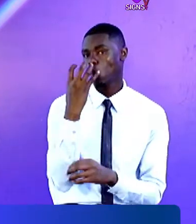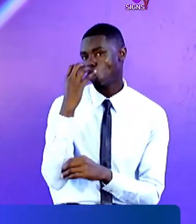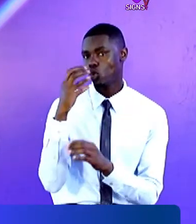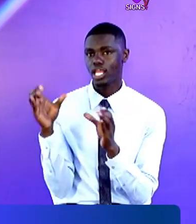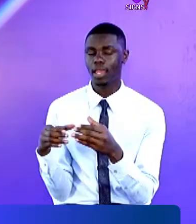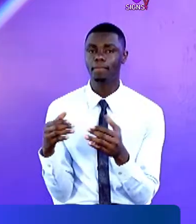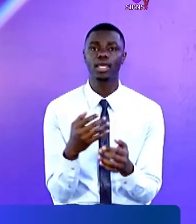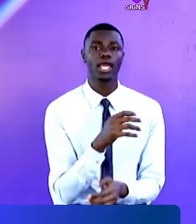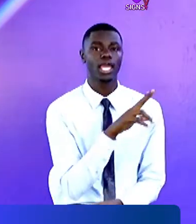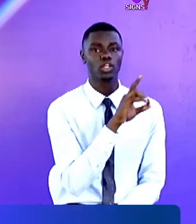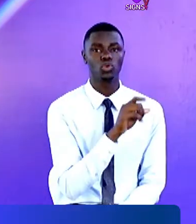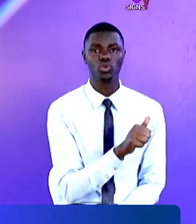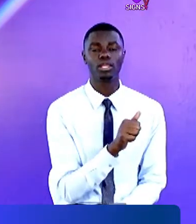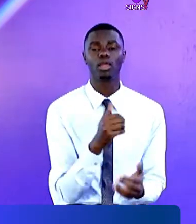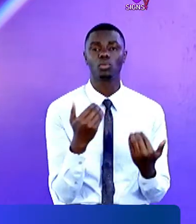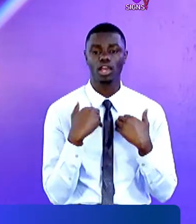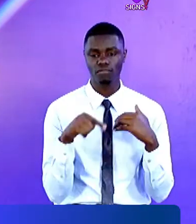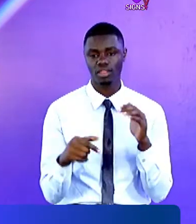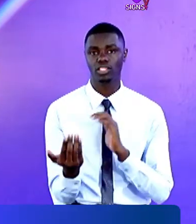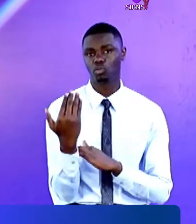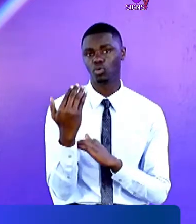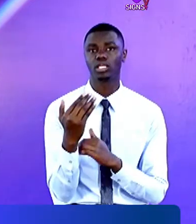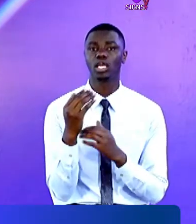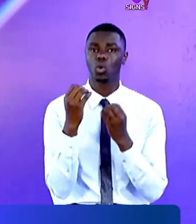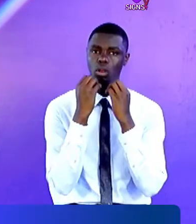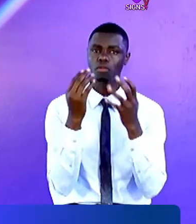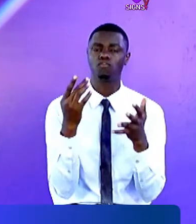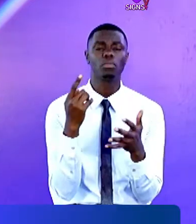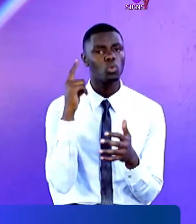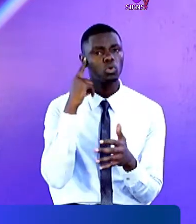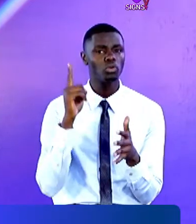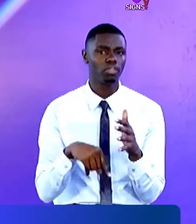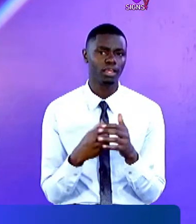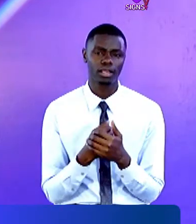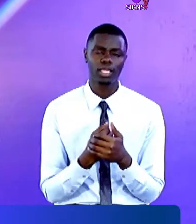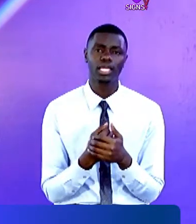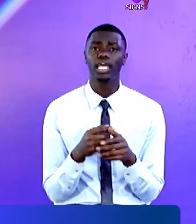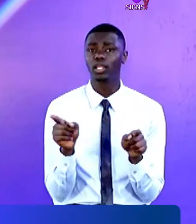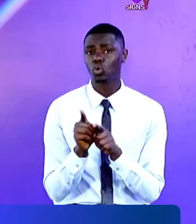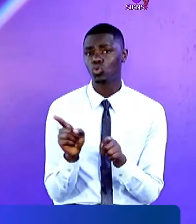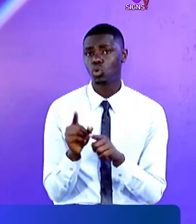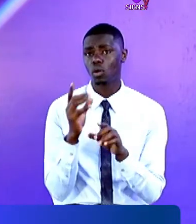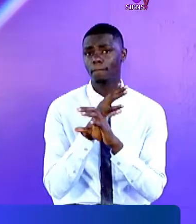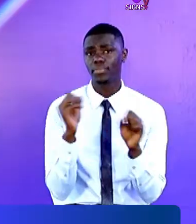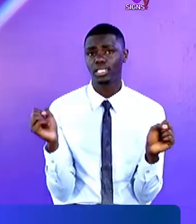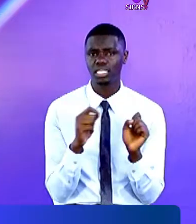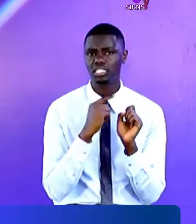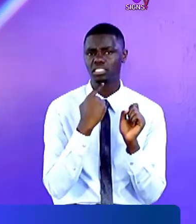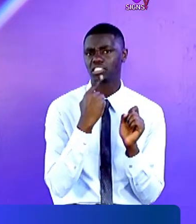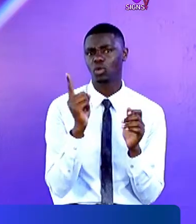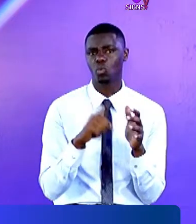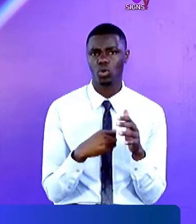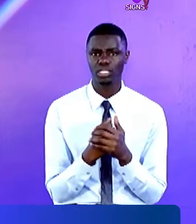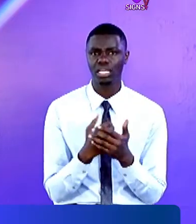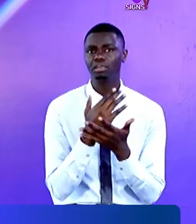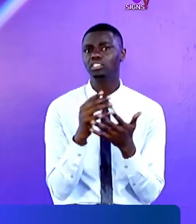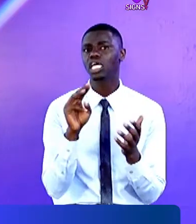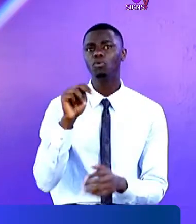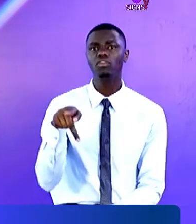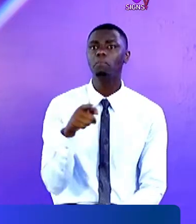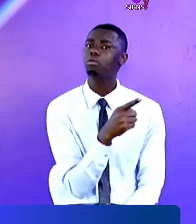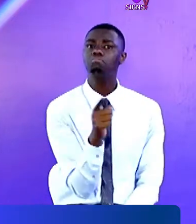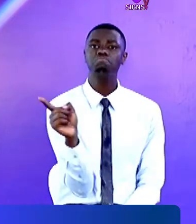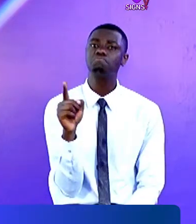UDA are having this morning. You're going to be telling us what you think, Professor. And of course, the president coming out and saying that some of these members of